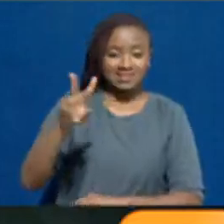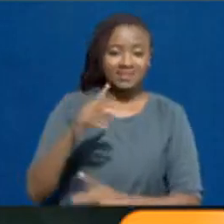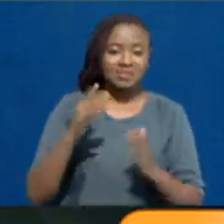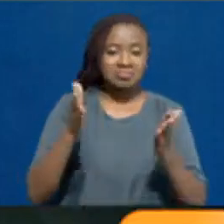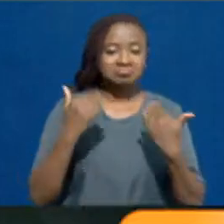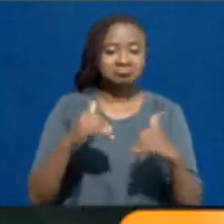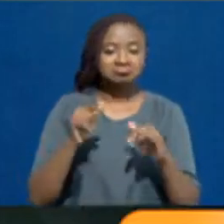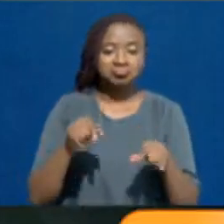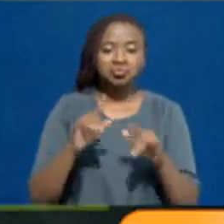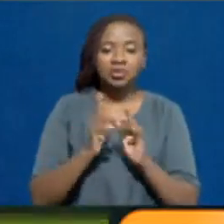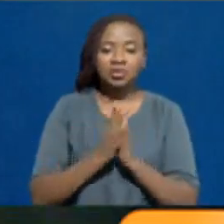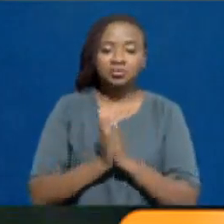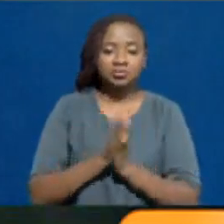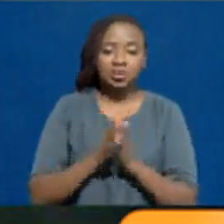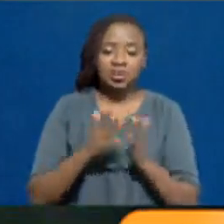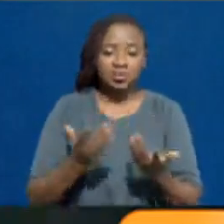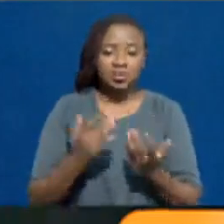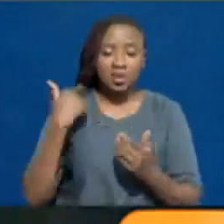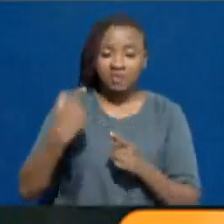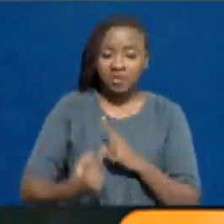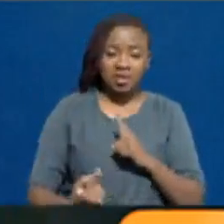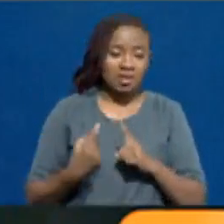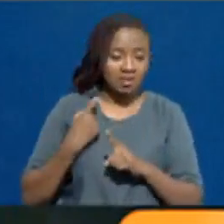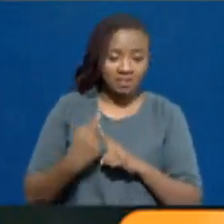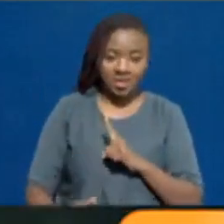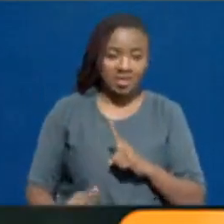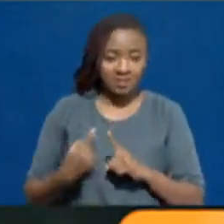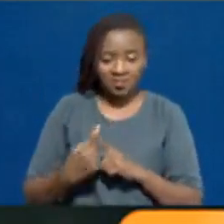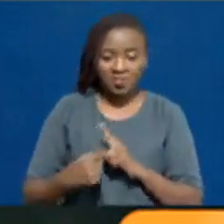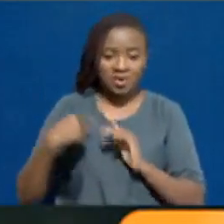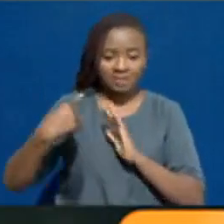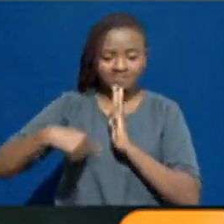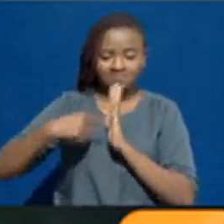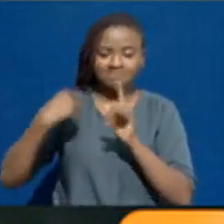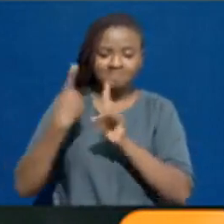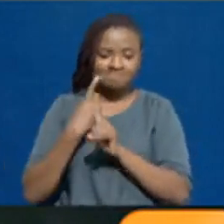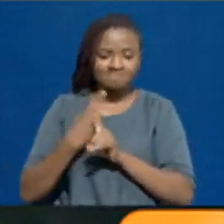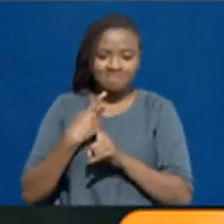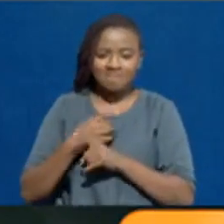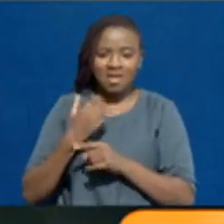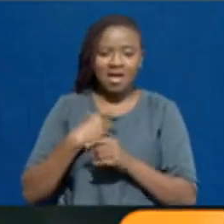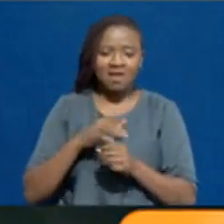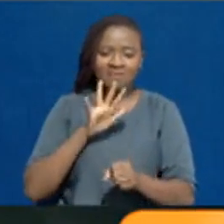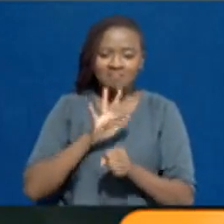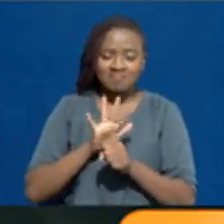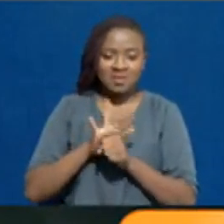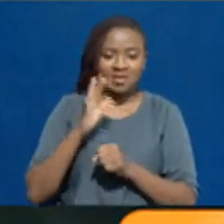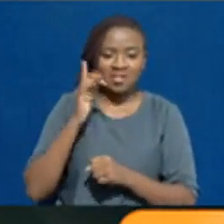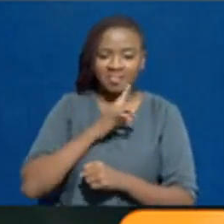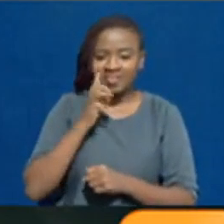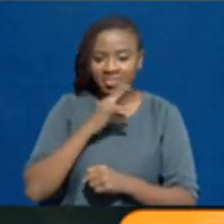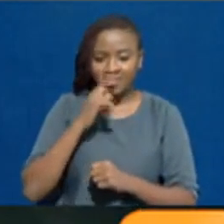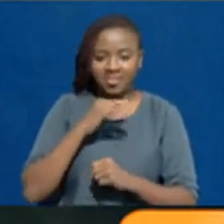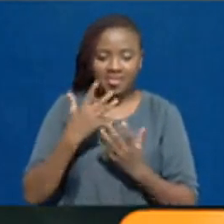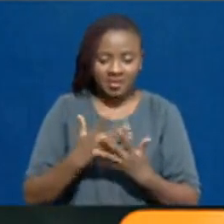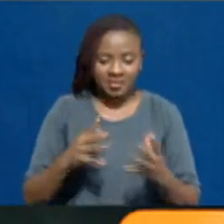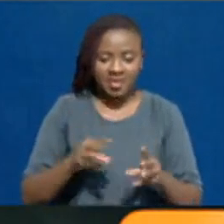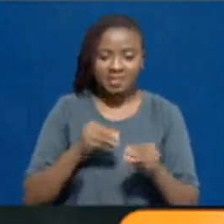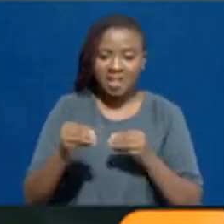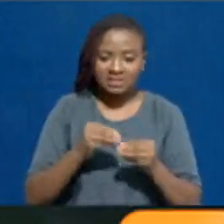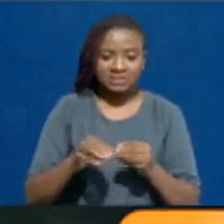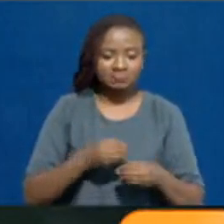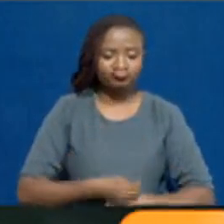Onto our weekly feature, Citizen Planet. And every year, industries produce millions of tons of harmful plastics that end up in